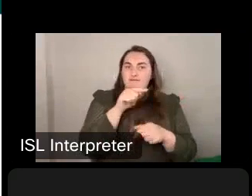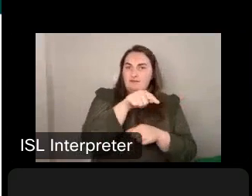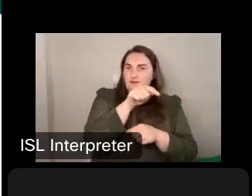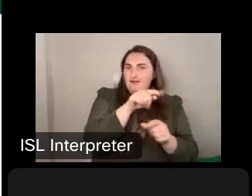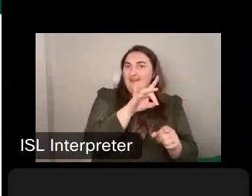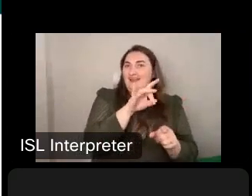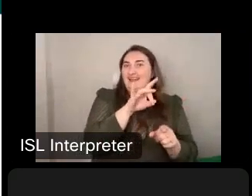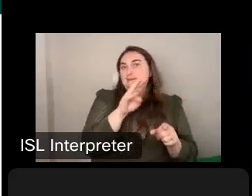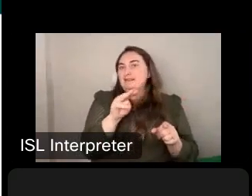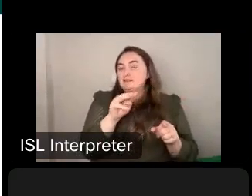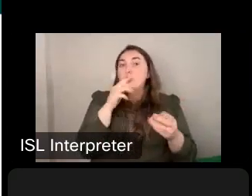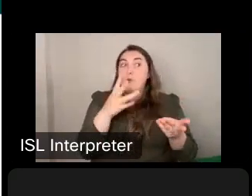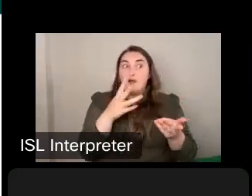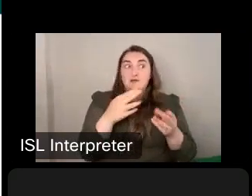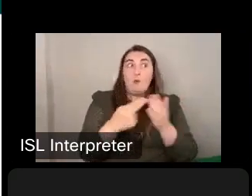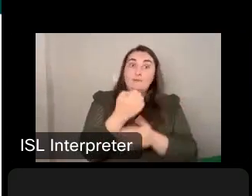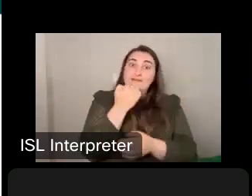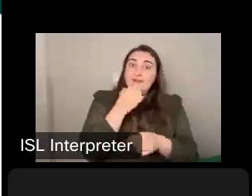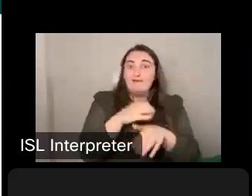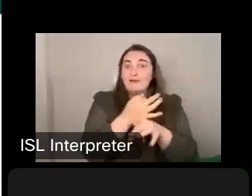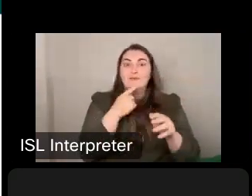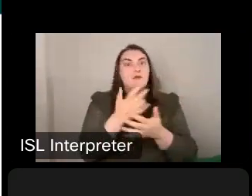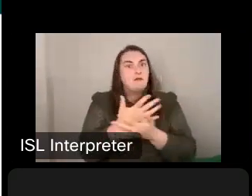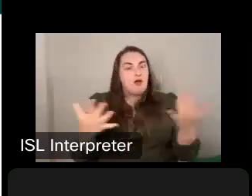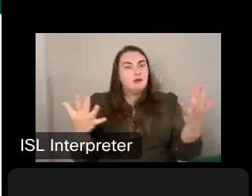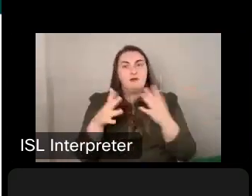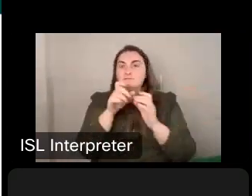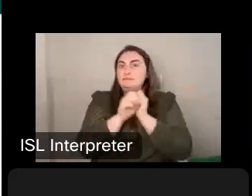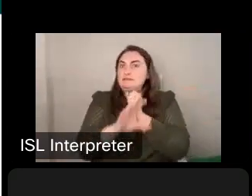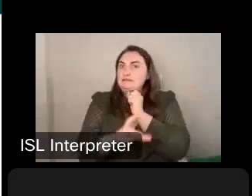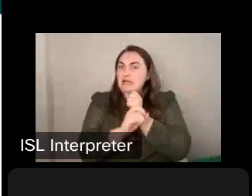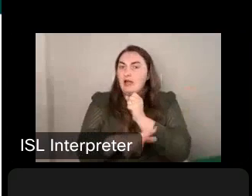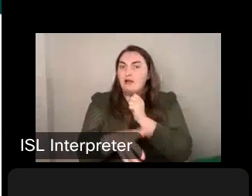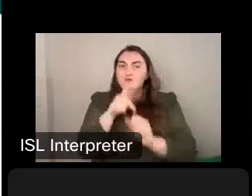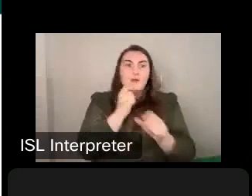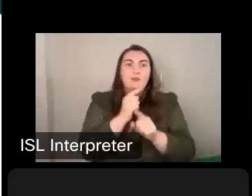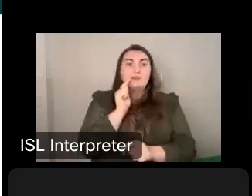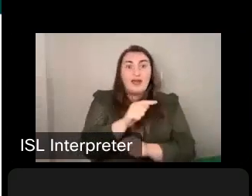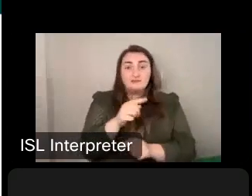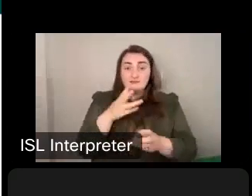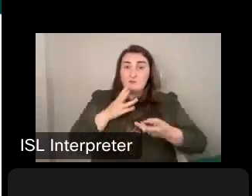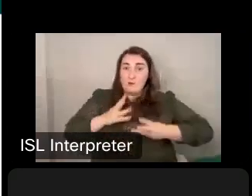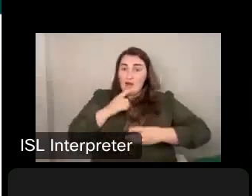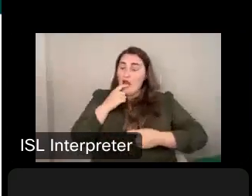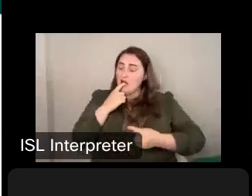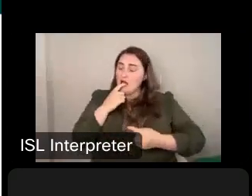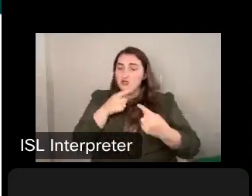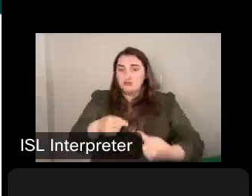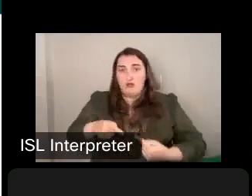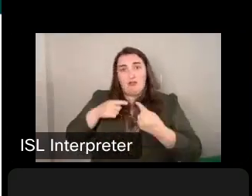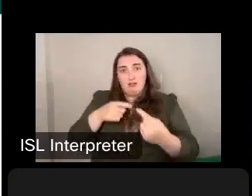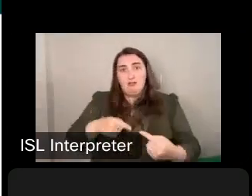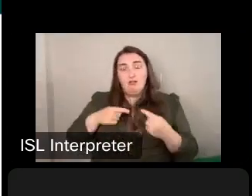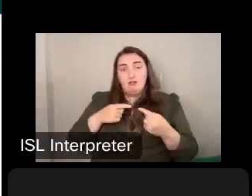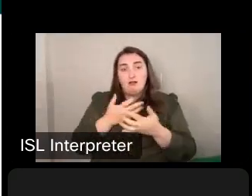that incident, there was a lot of media attention around it. This midwife really struggled, and some